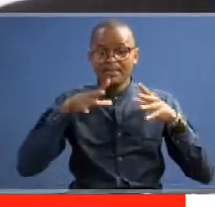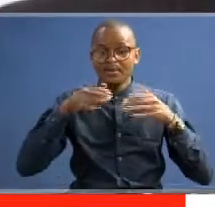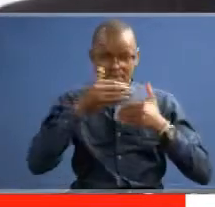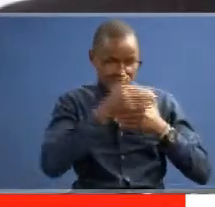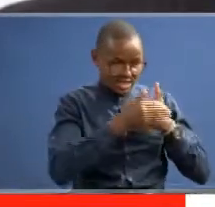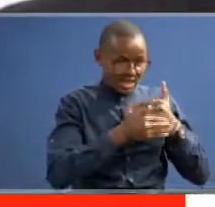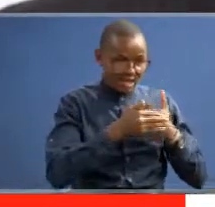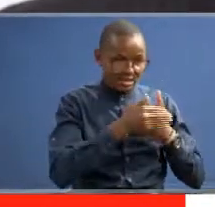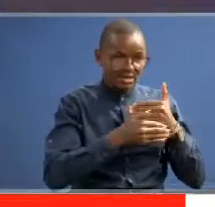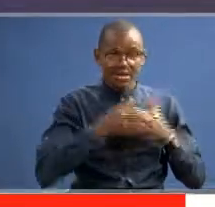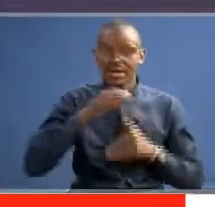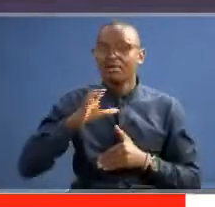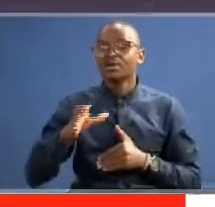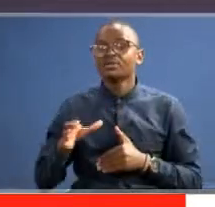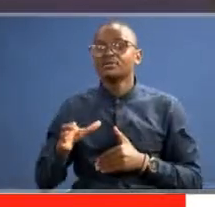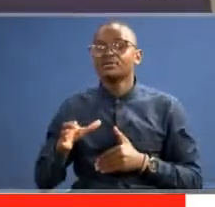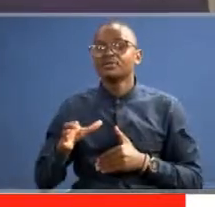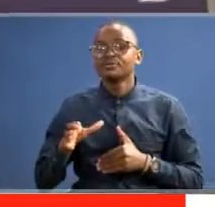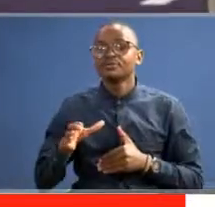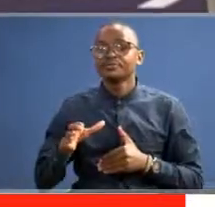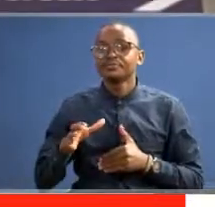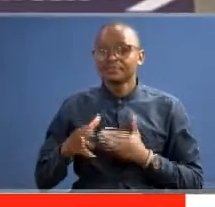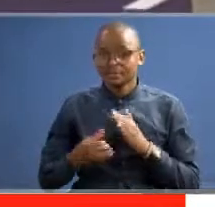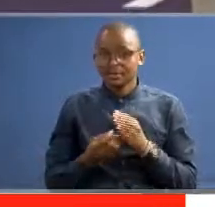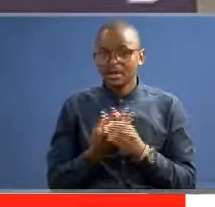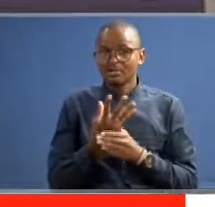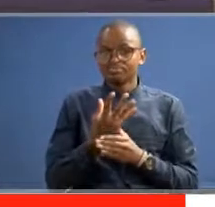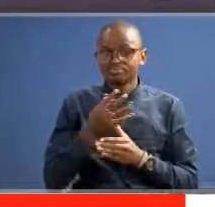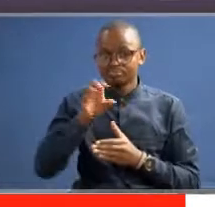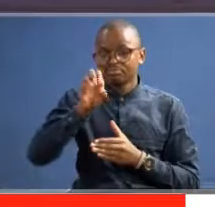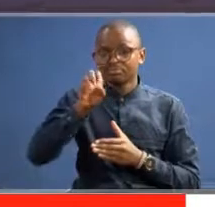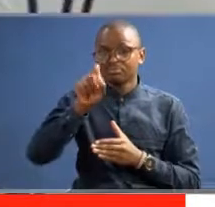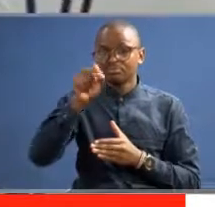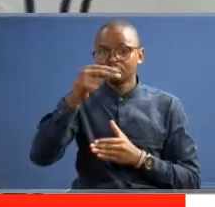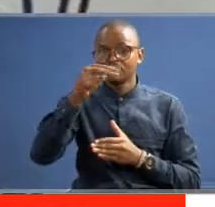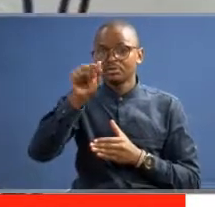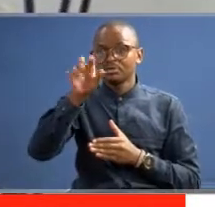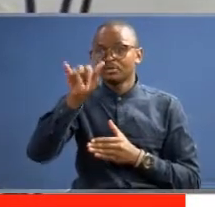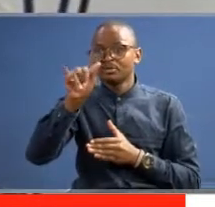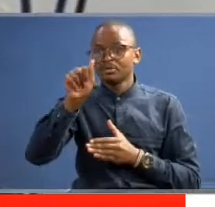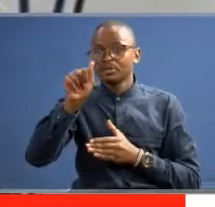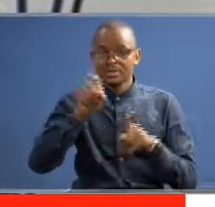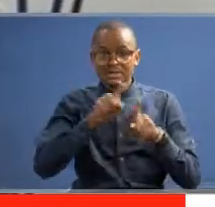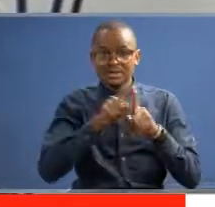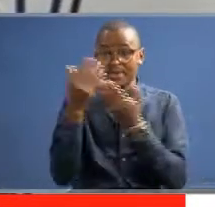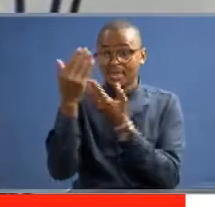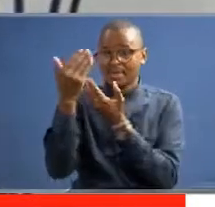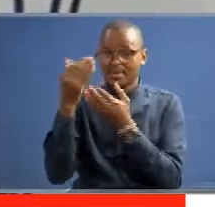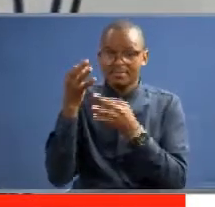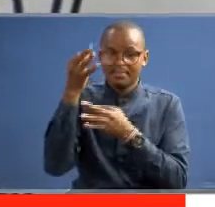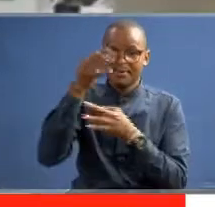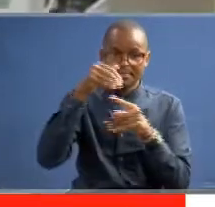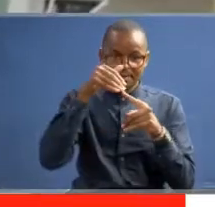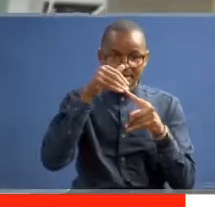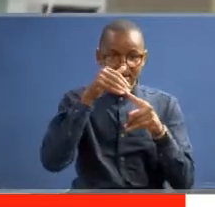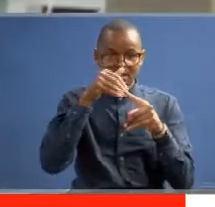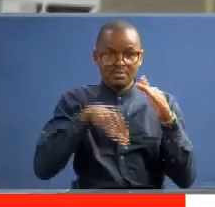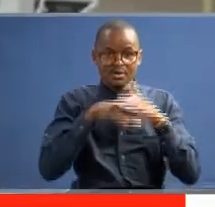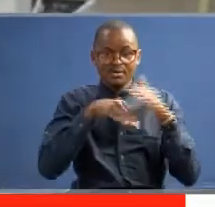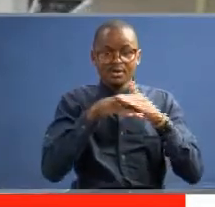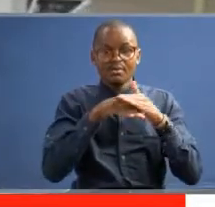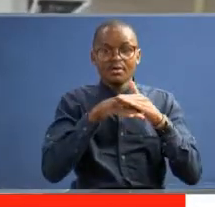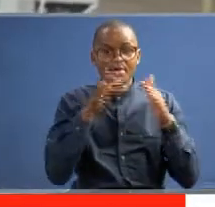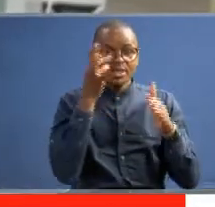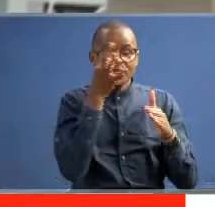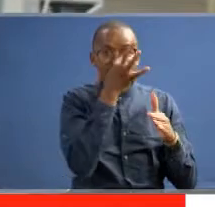neighboring counties. The launch of the Othaya Level 6 hospital is expected to go a long way in decongesting the Nyeri